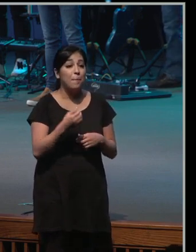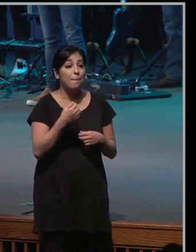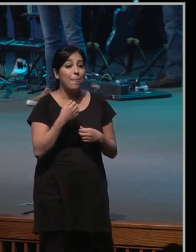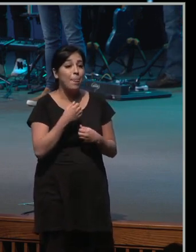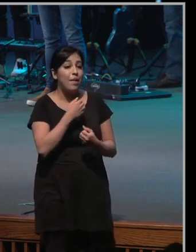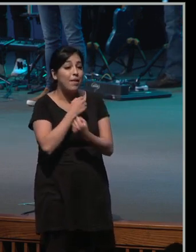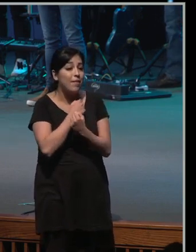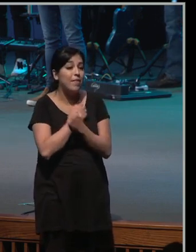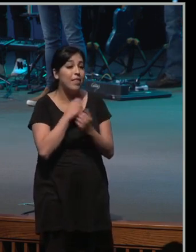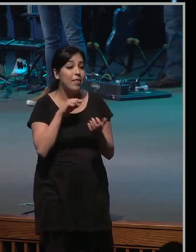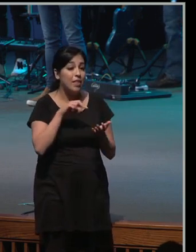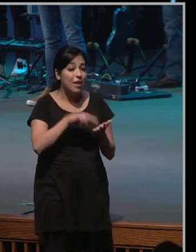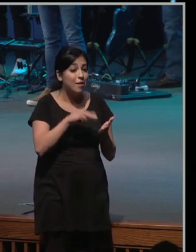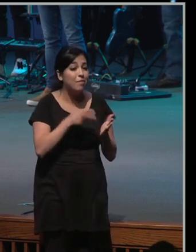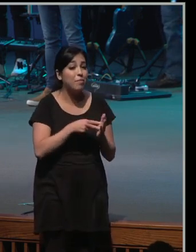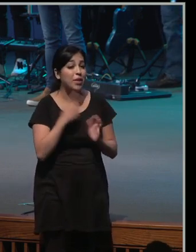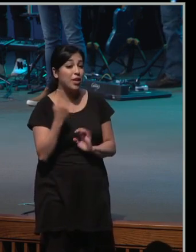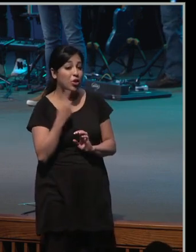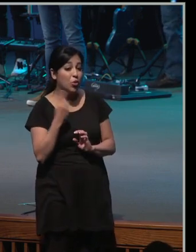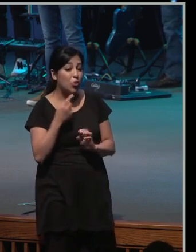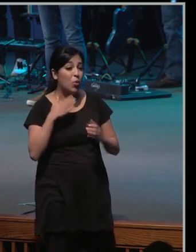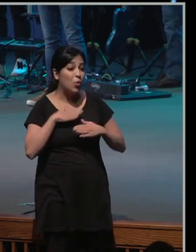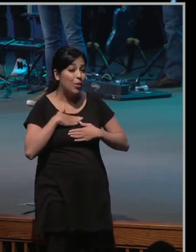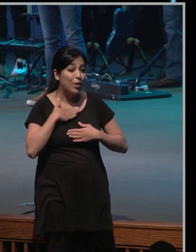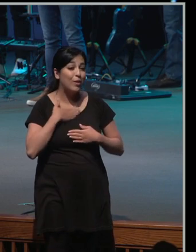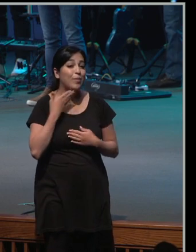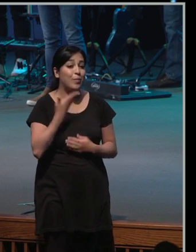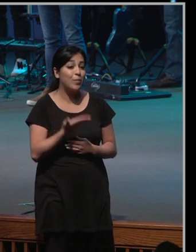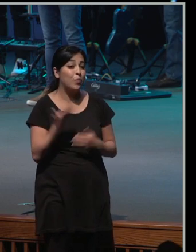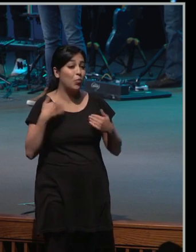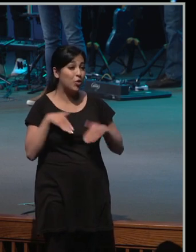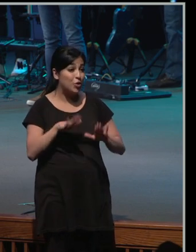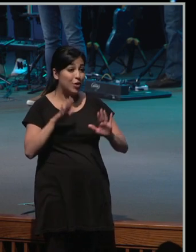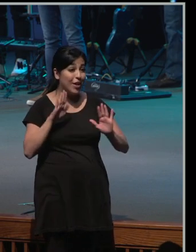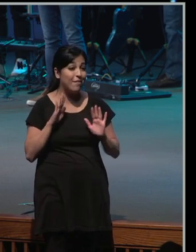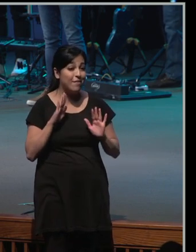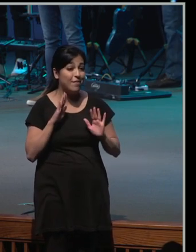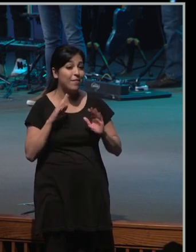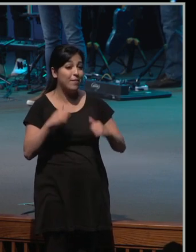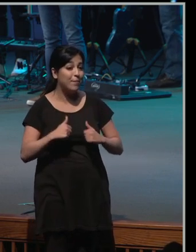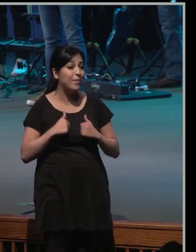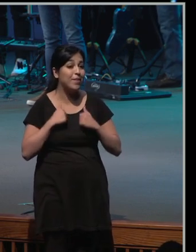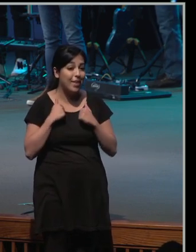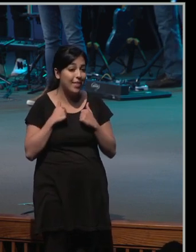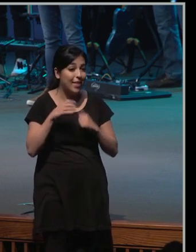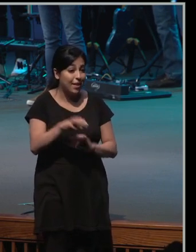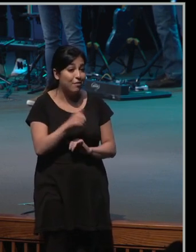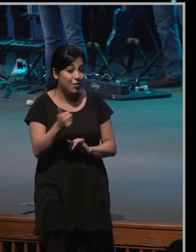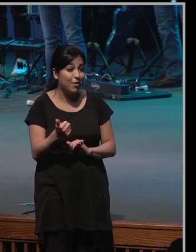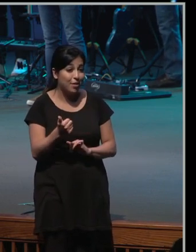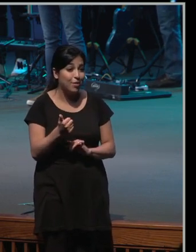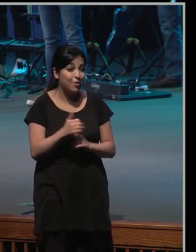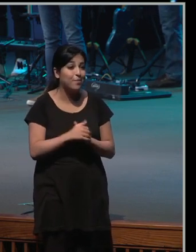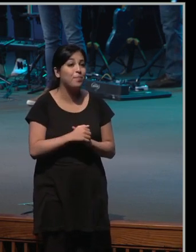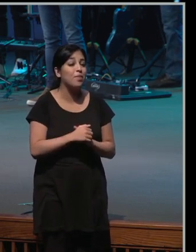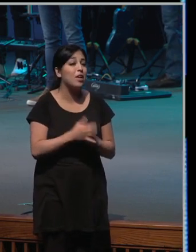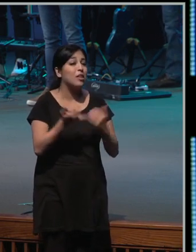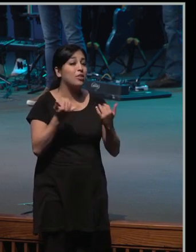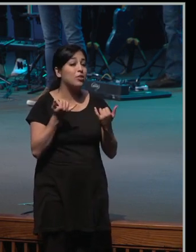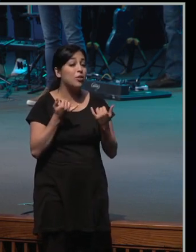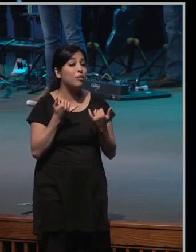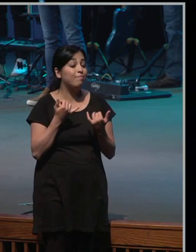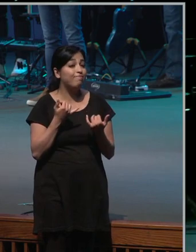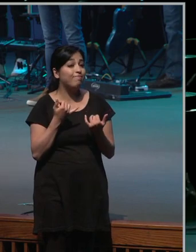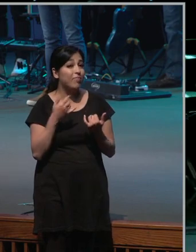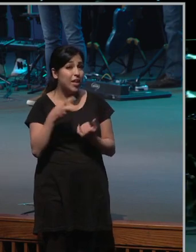life for his friends. So I would ask all of us this Memorial Day weekend to reflect on the real meaning of the day. In just a